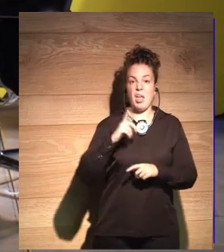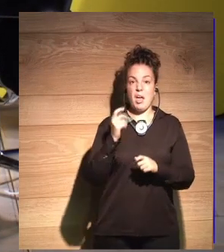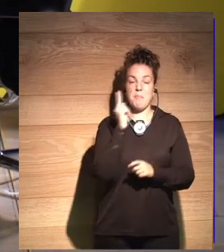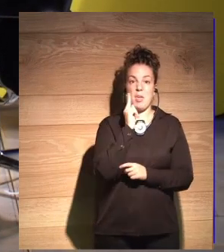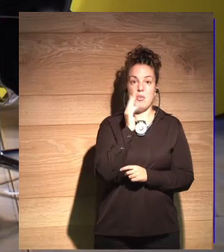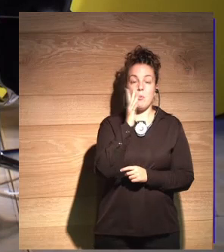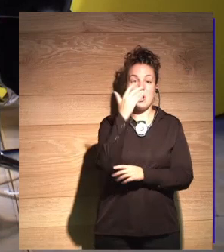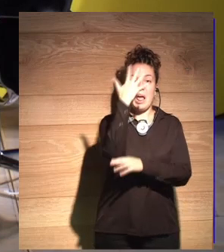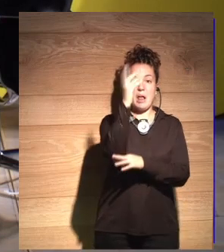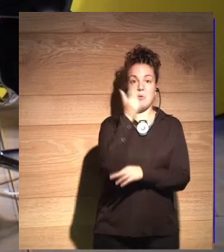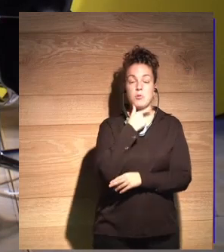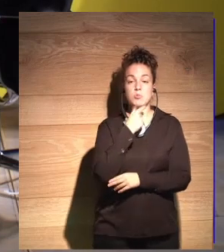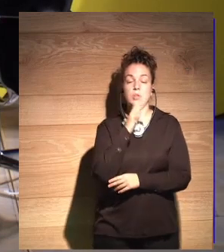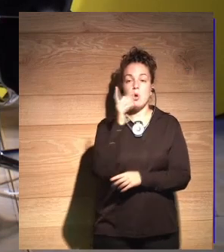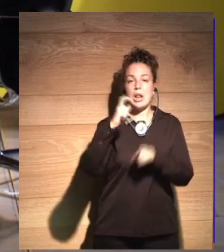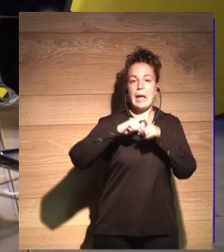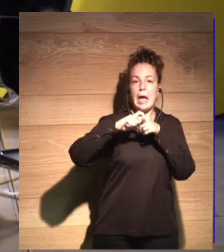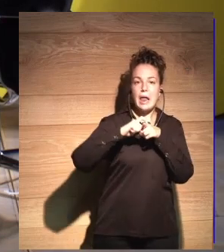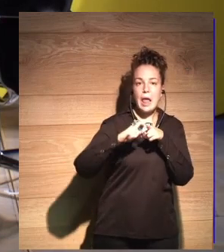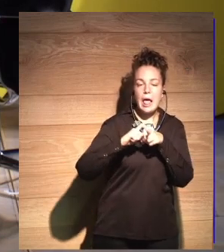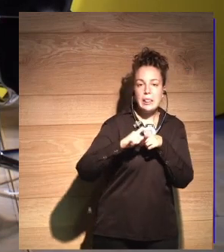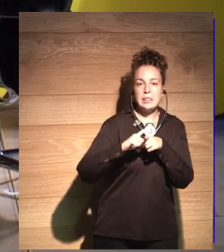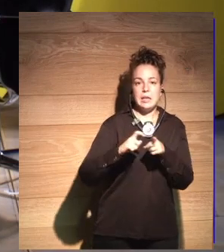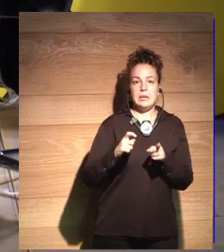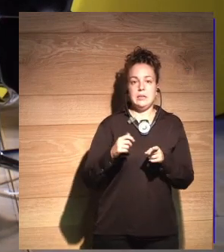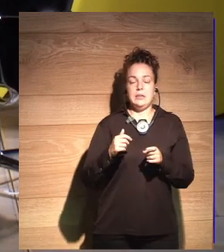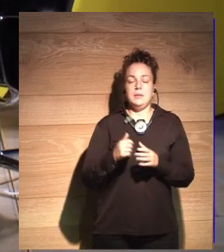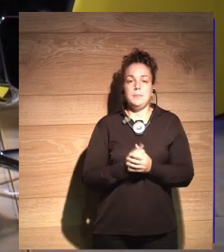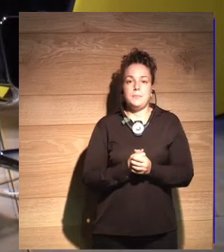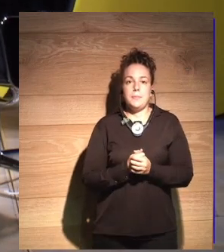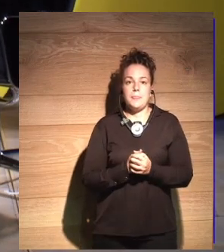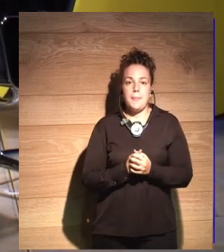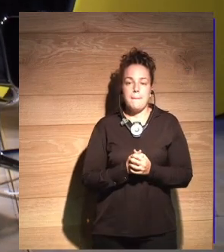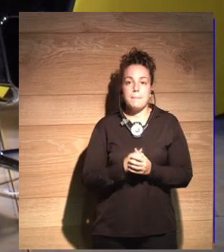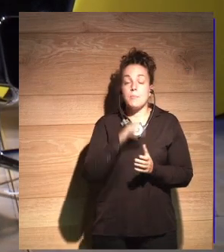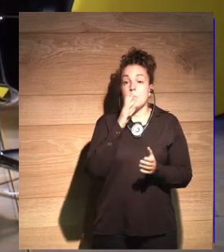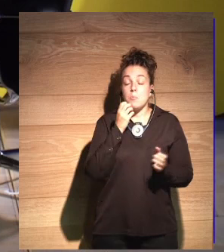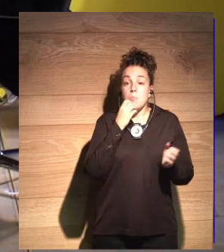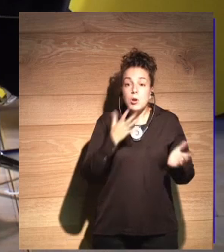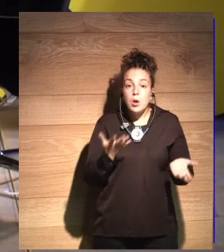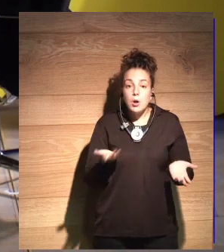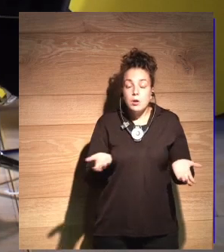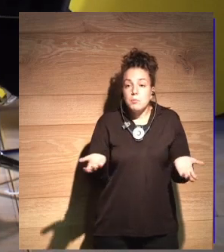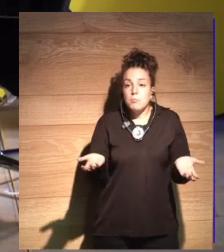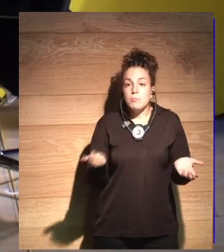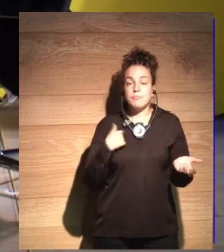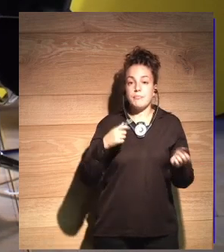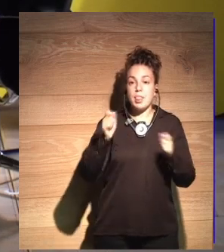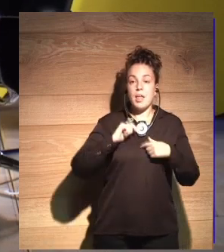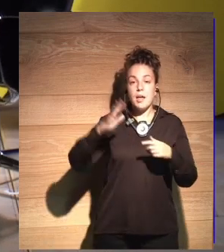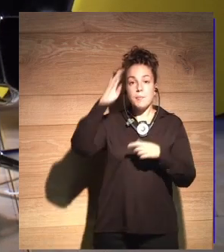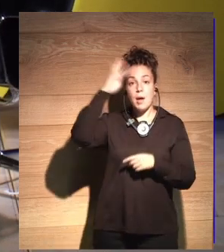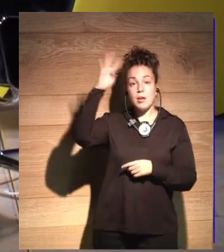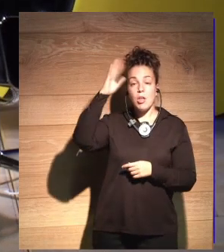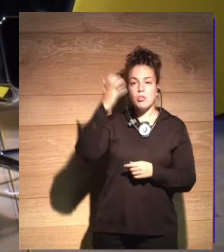have anything to take it back with us to our imagination if it's something so polished, and it